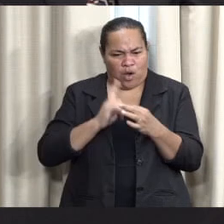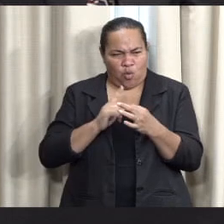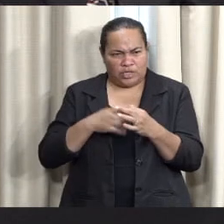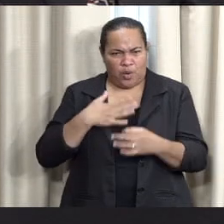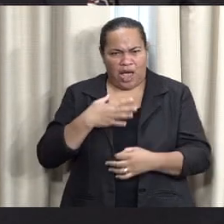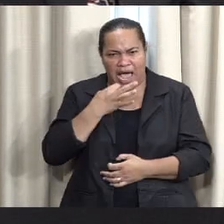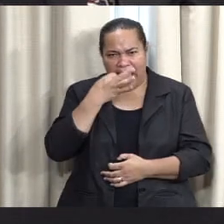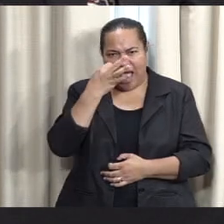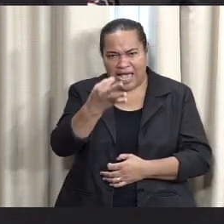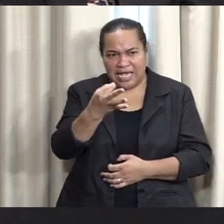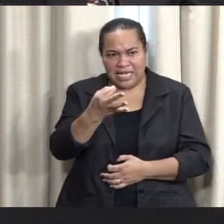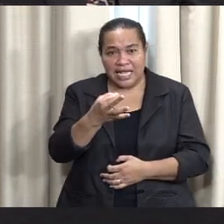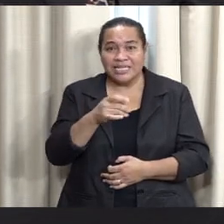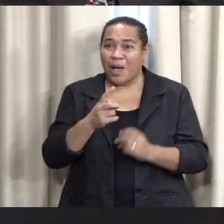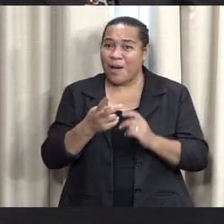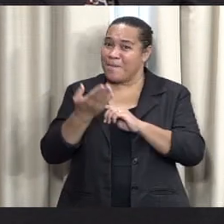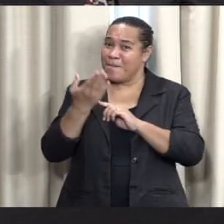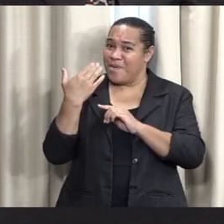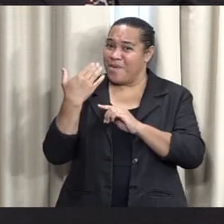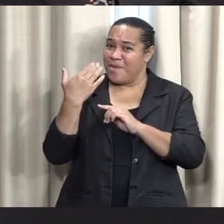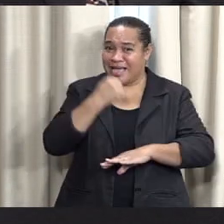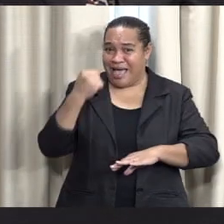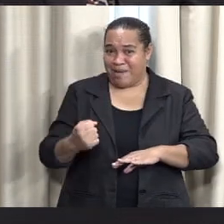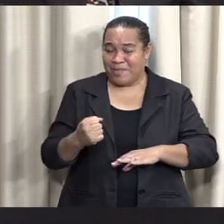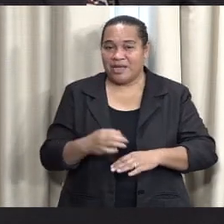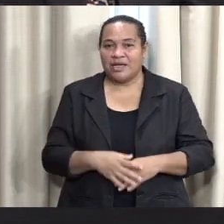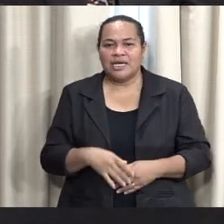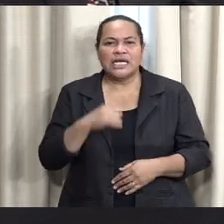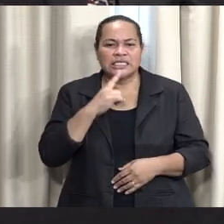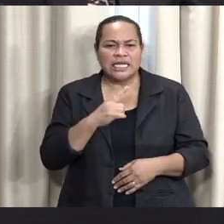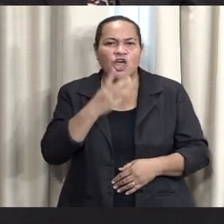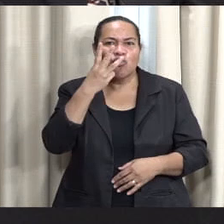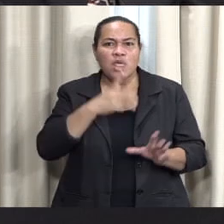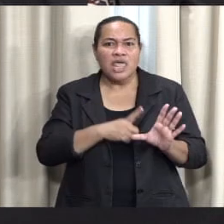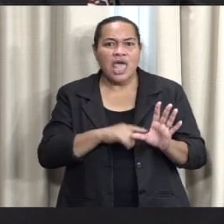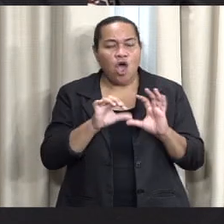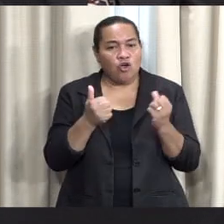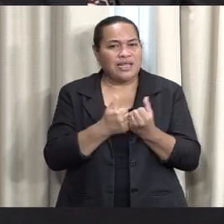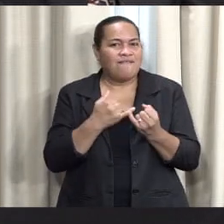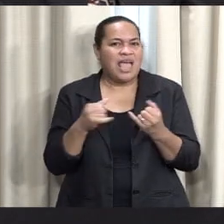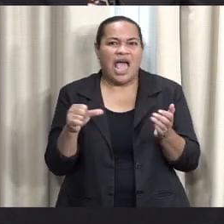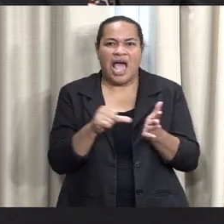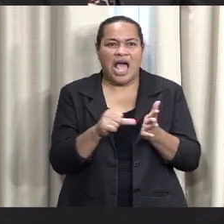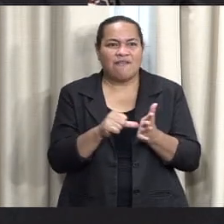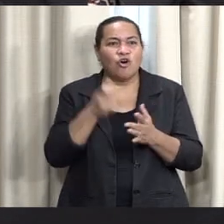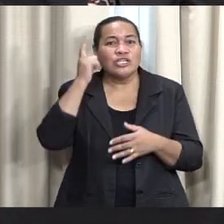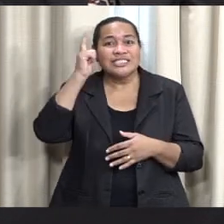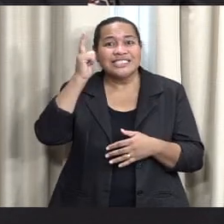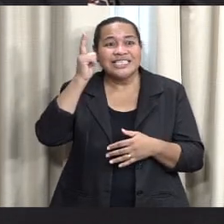was, under the previous administration, with a 3-year contract, it will be difficult for teachers to get